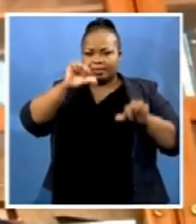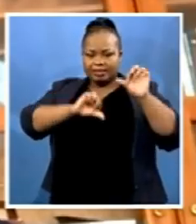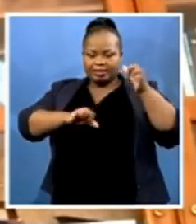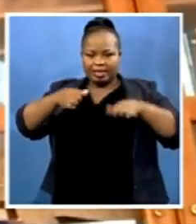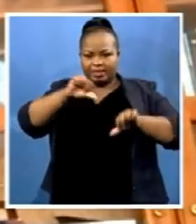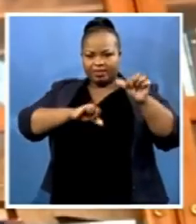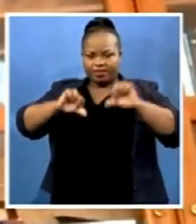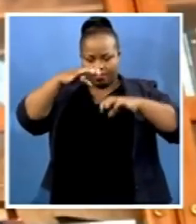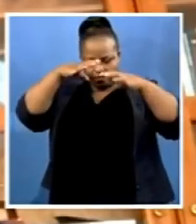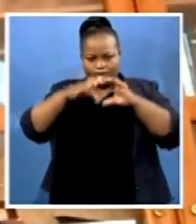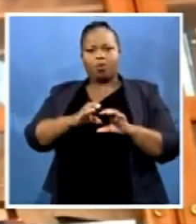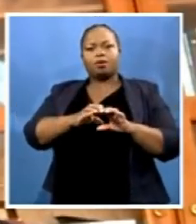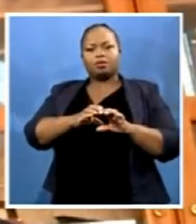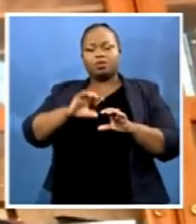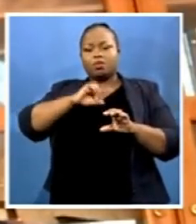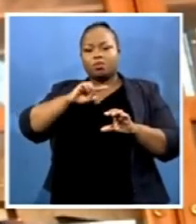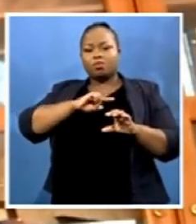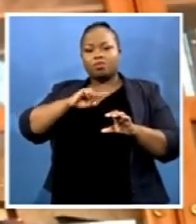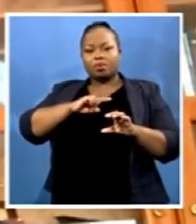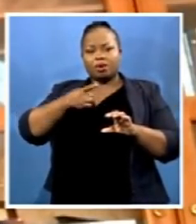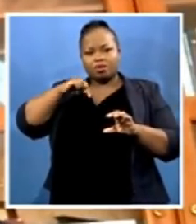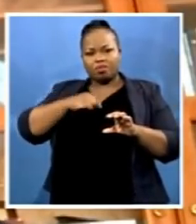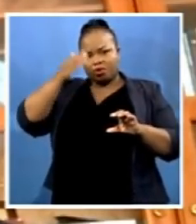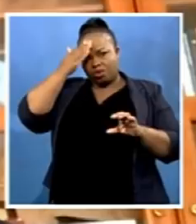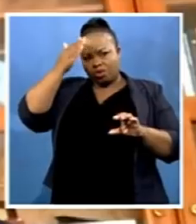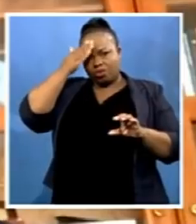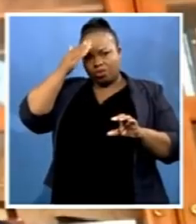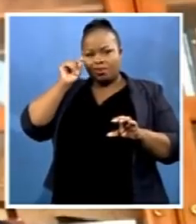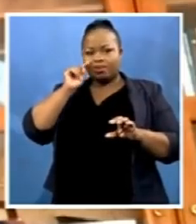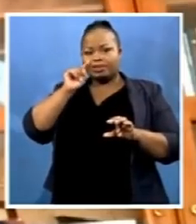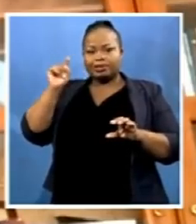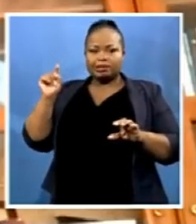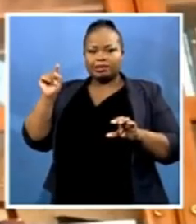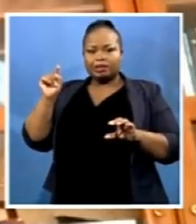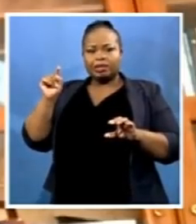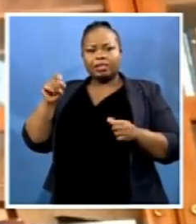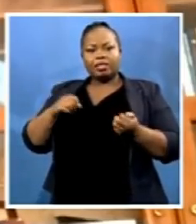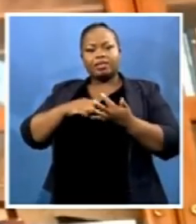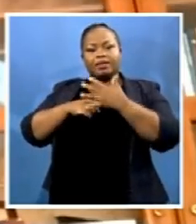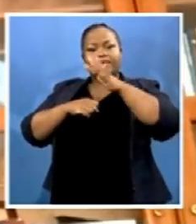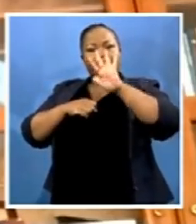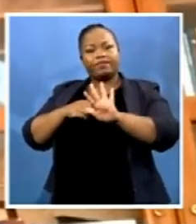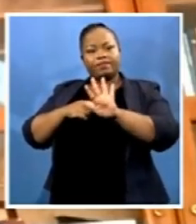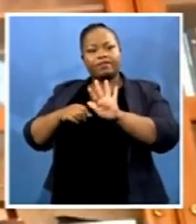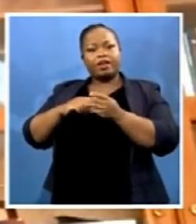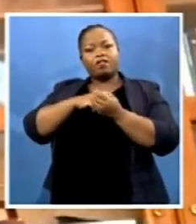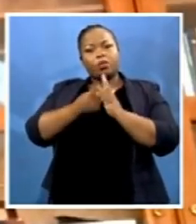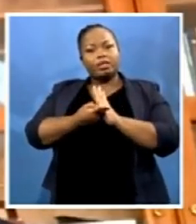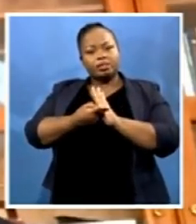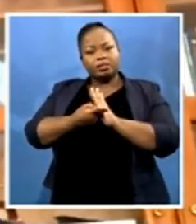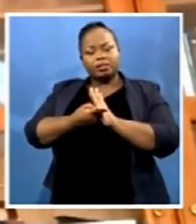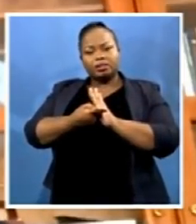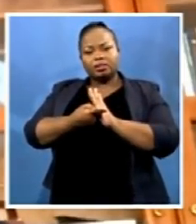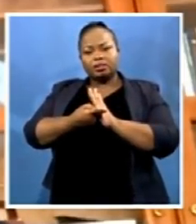indicated to us that the 5 weeks that we have will give us a maximal shift